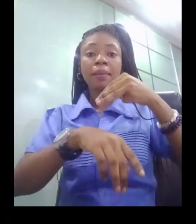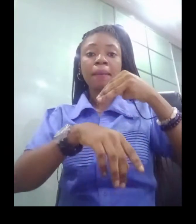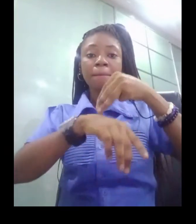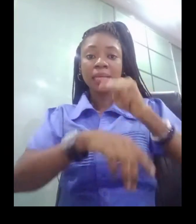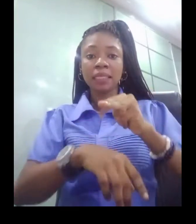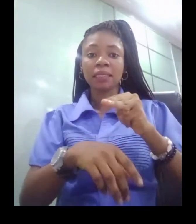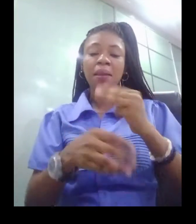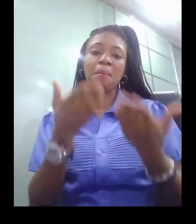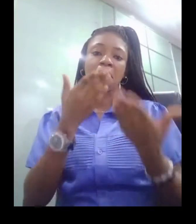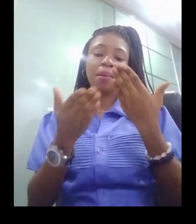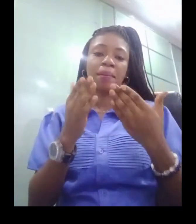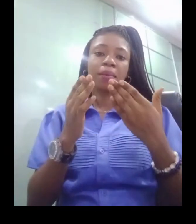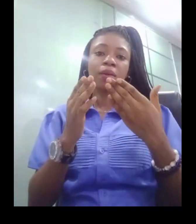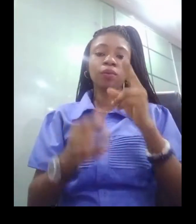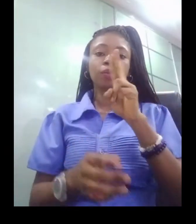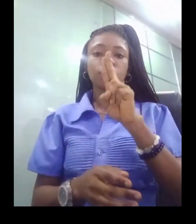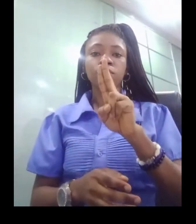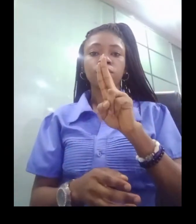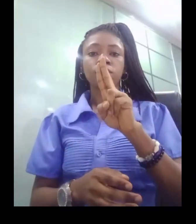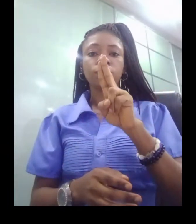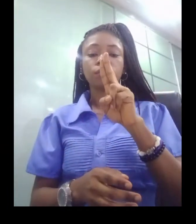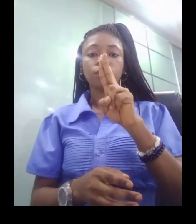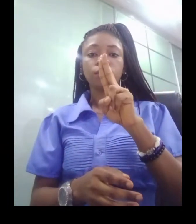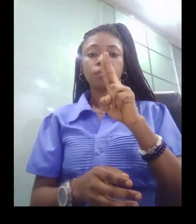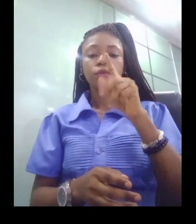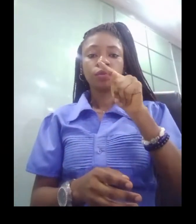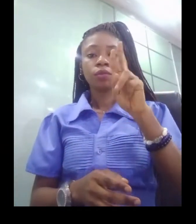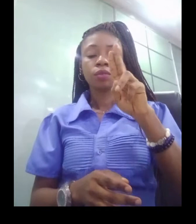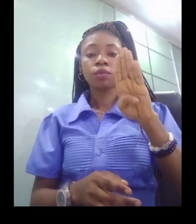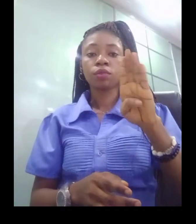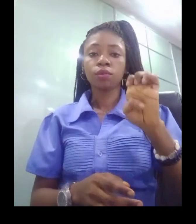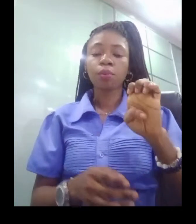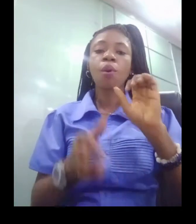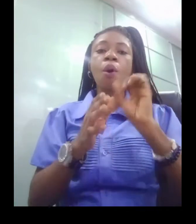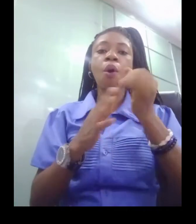on YouTube, or you send us an email on